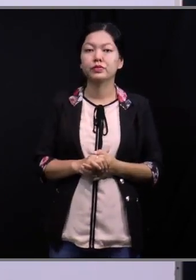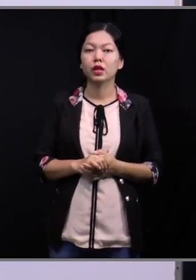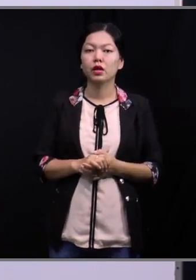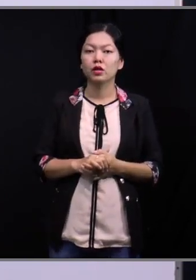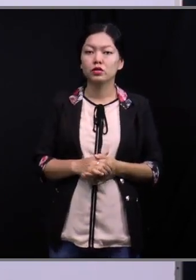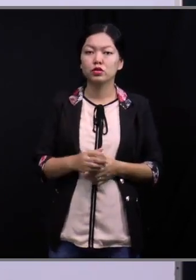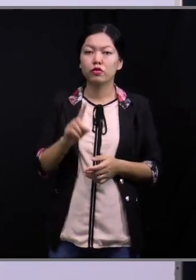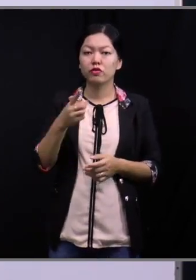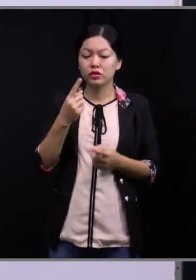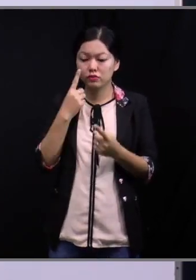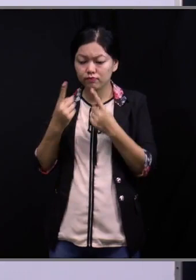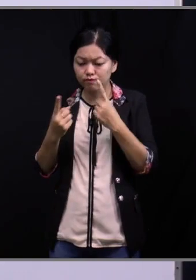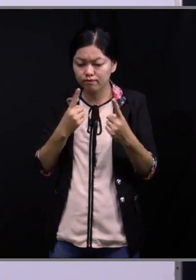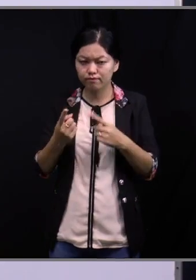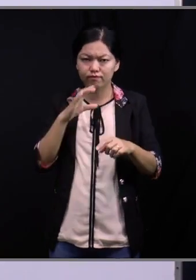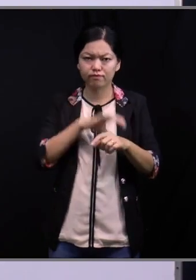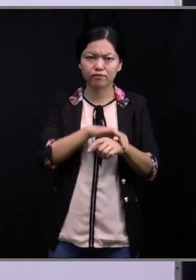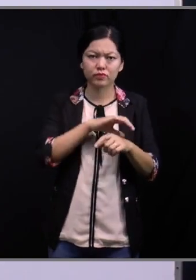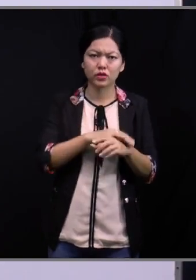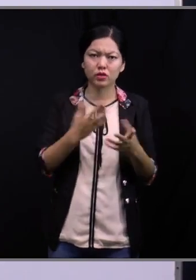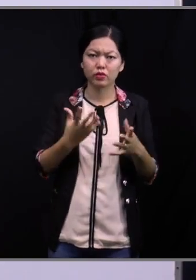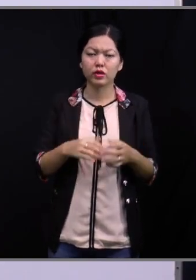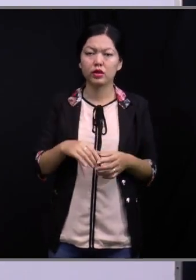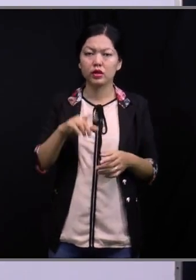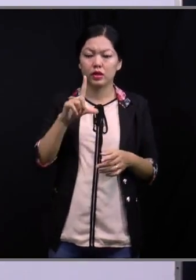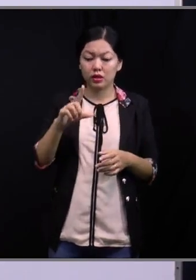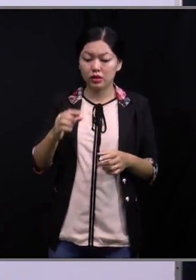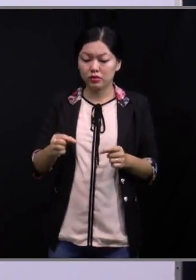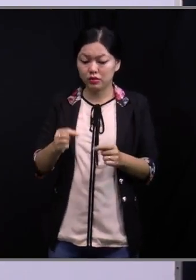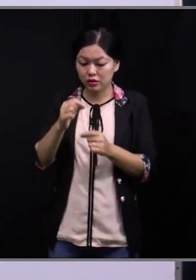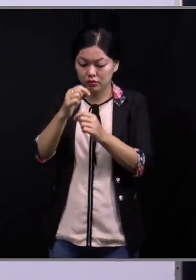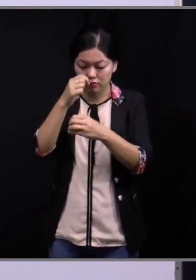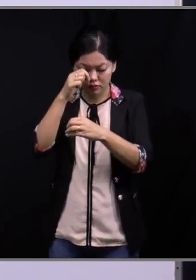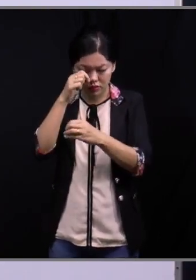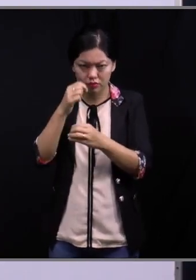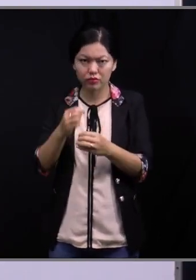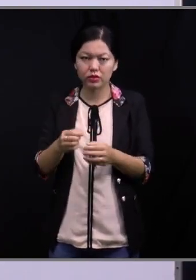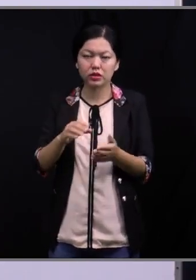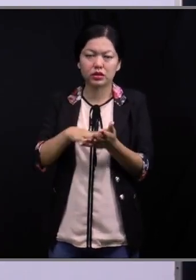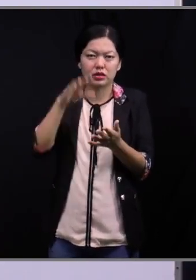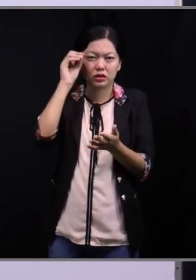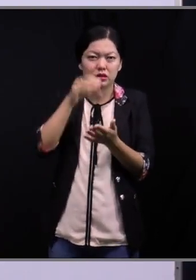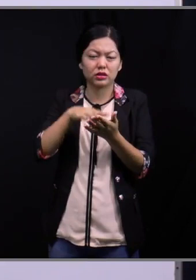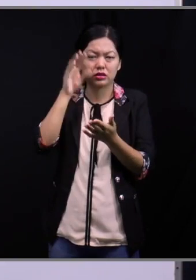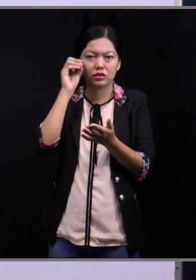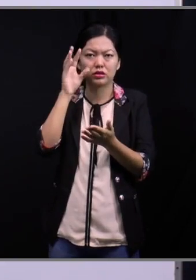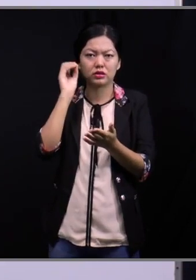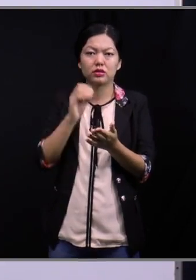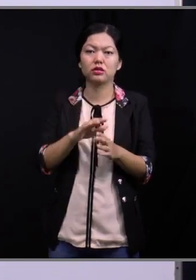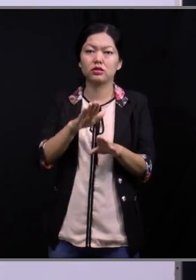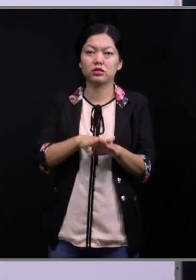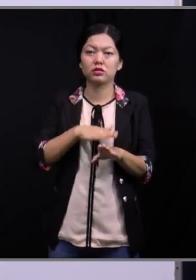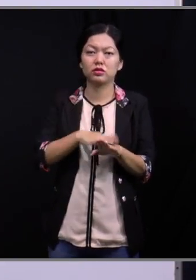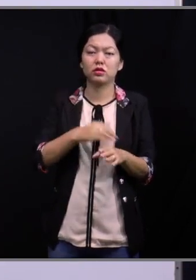intensive laboratory and field studies. To identify a particular organism, give the characters, identify it with characters, and